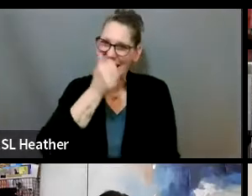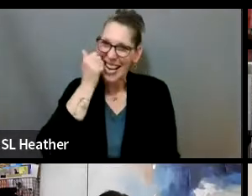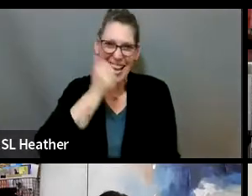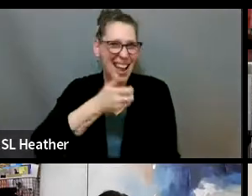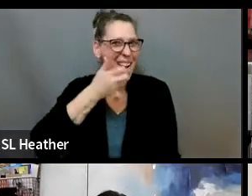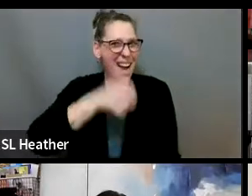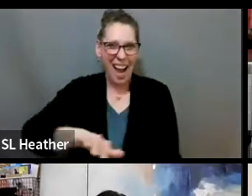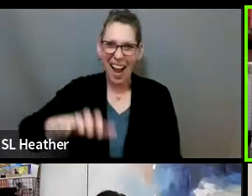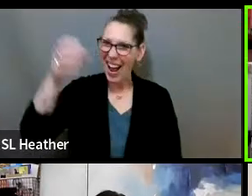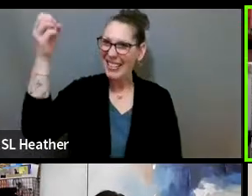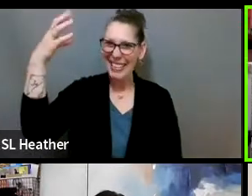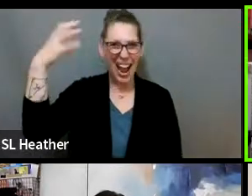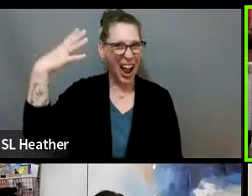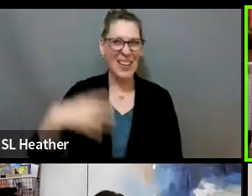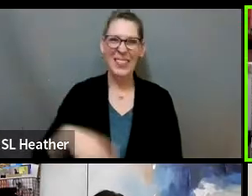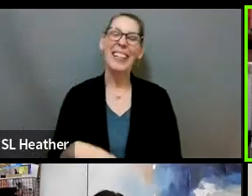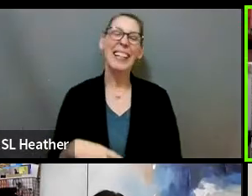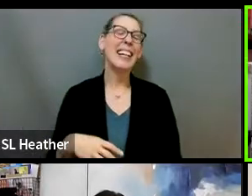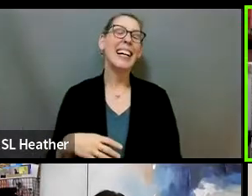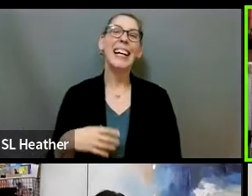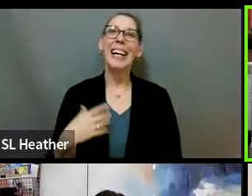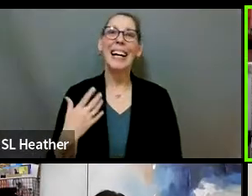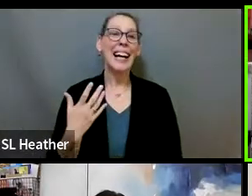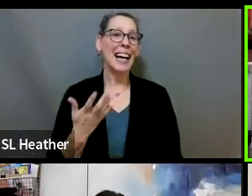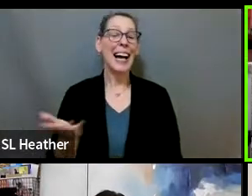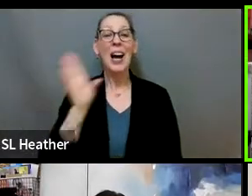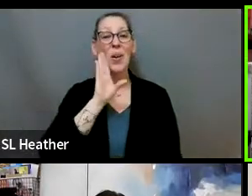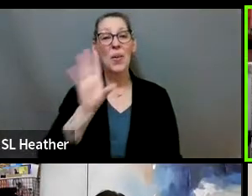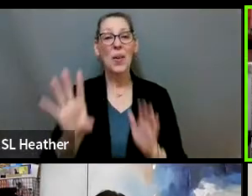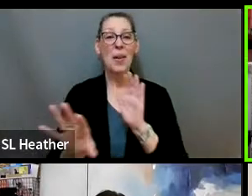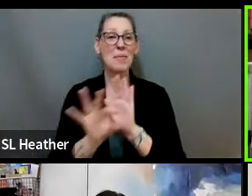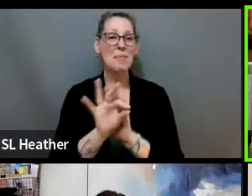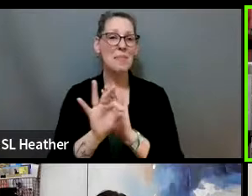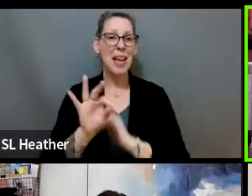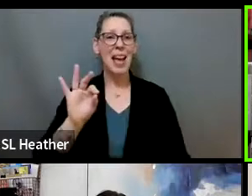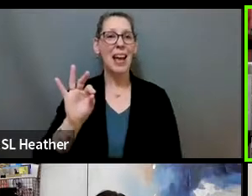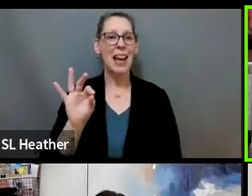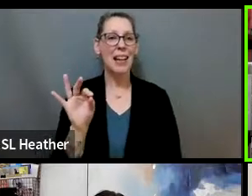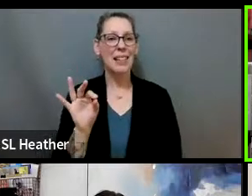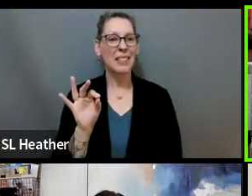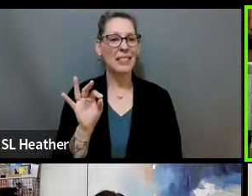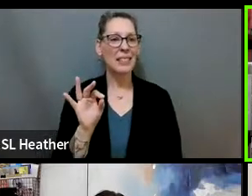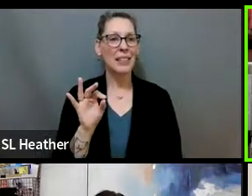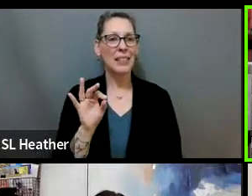shower. And I will call on Jarina Hatch.